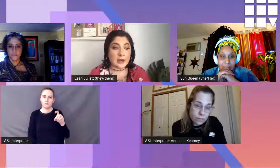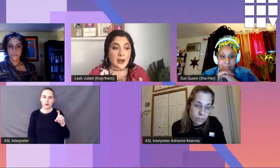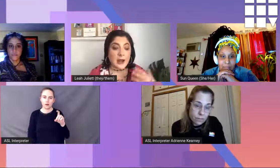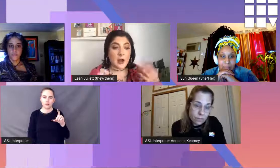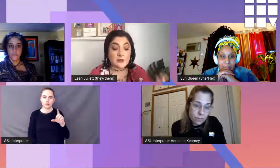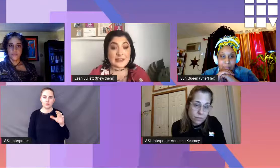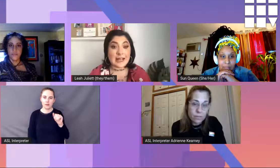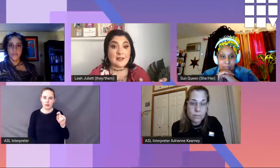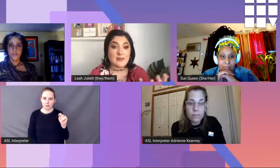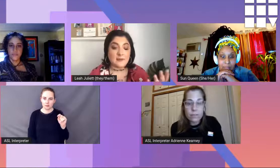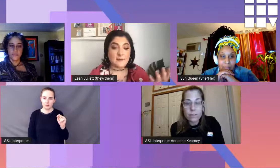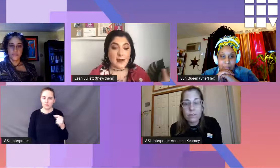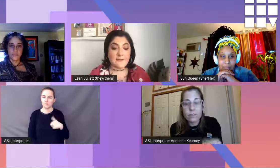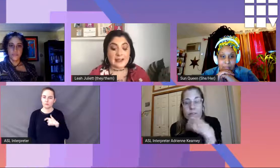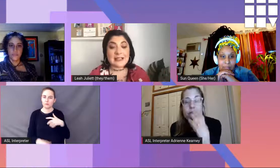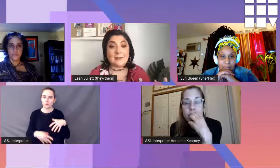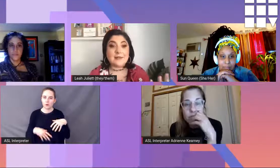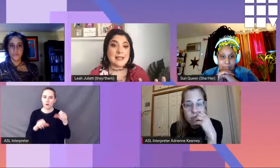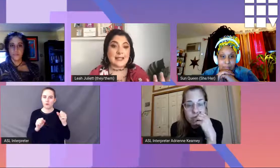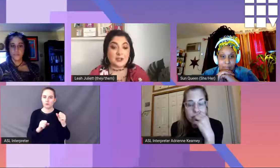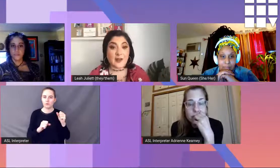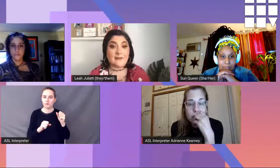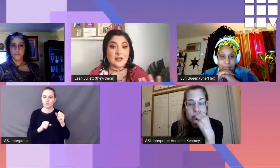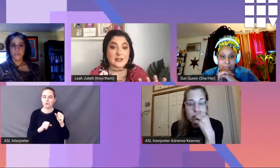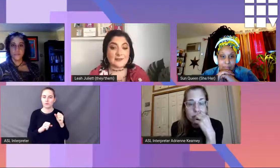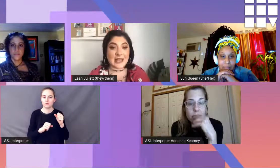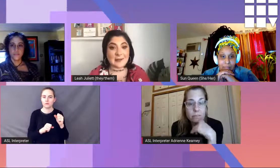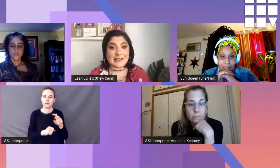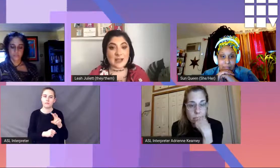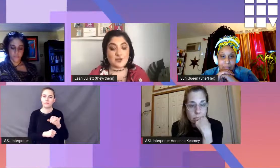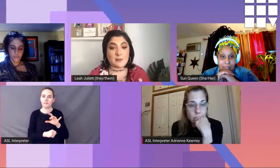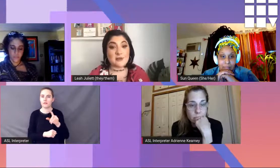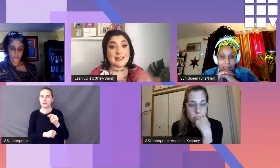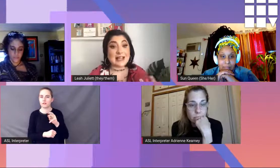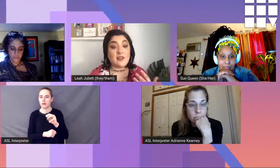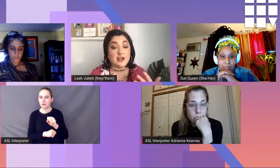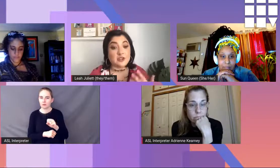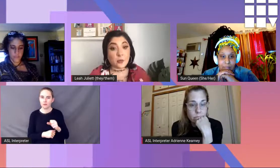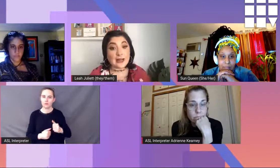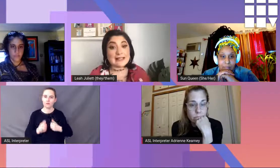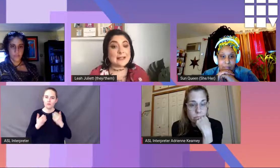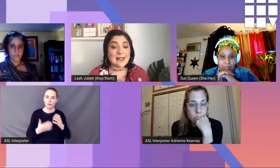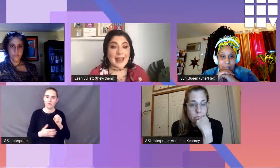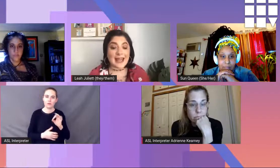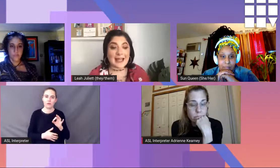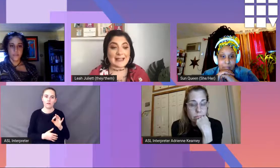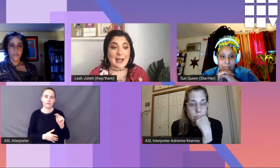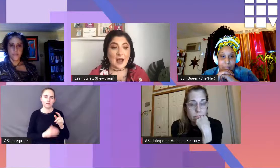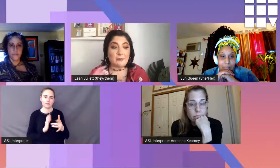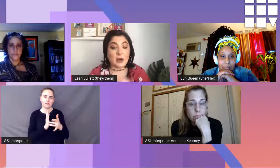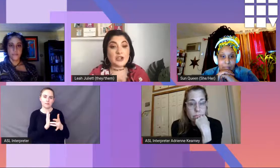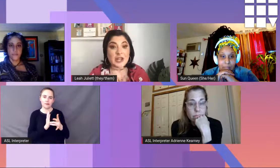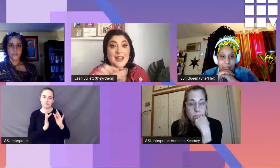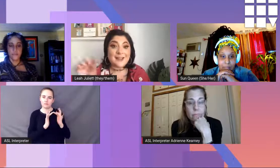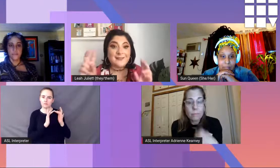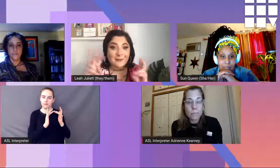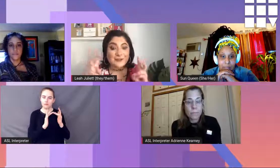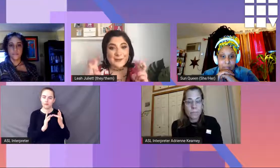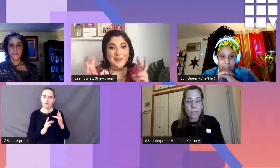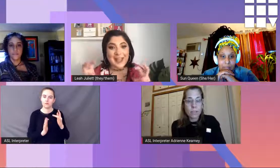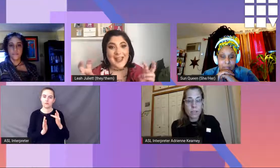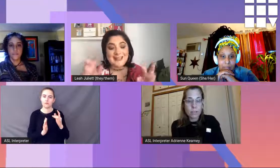are hosting victims and survivors of tech-based sexual abuse to tell their stories and